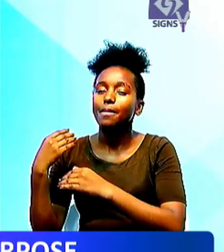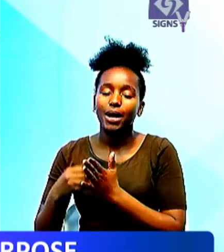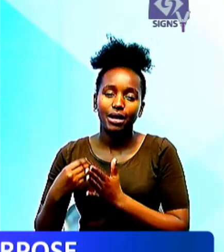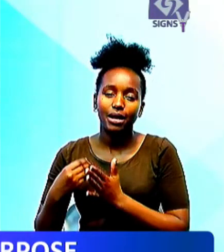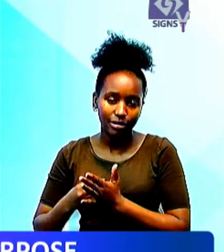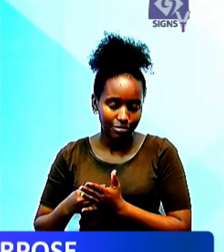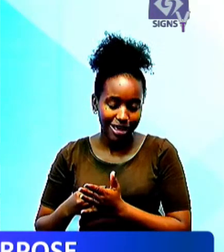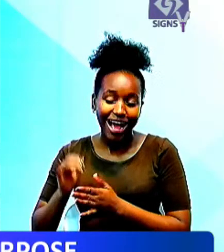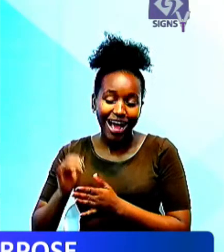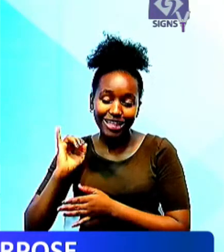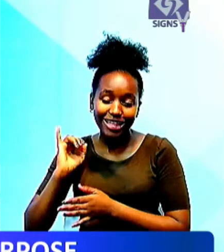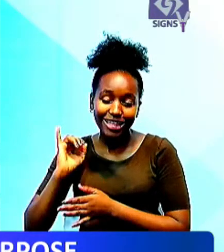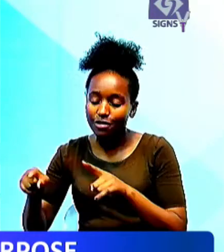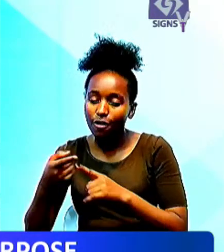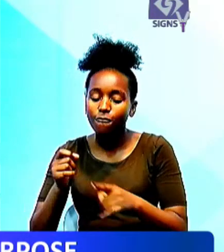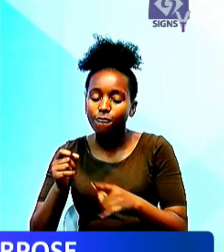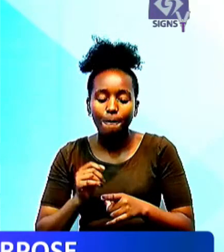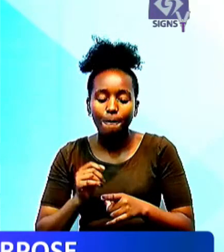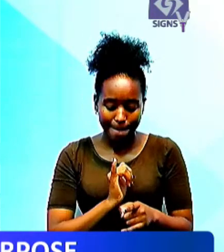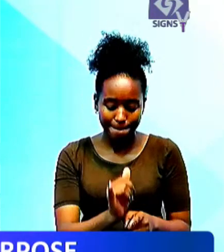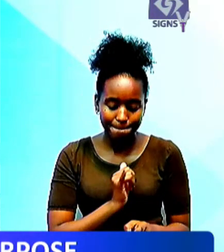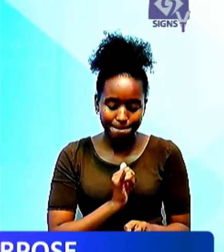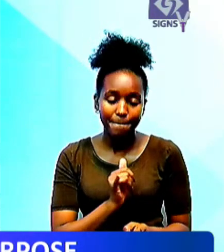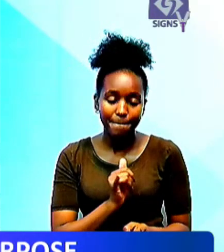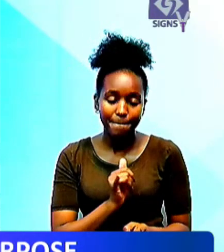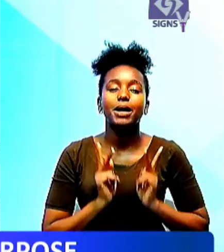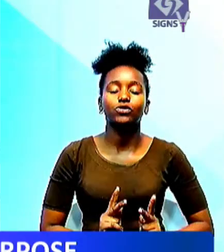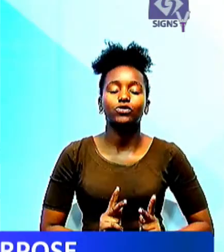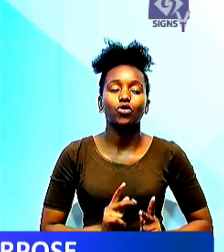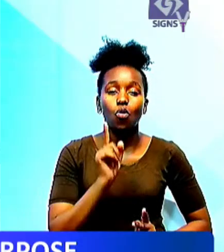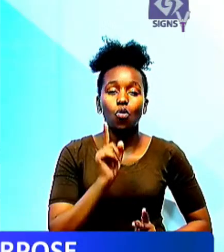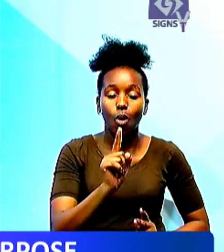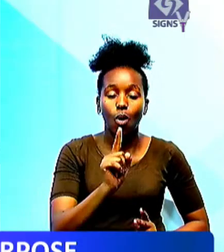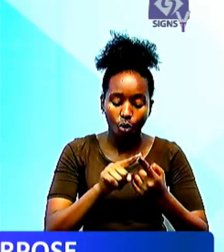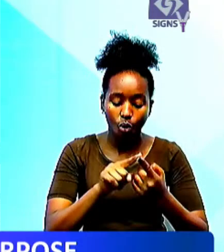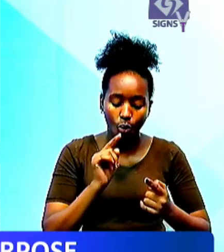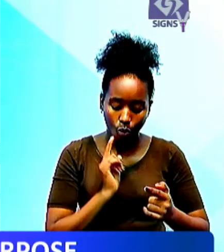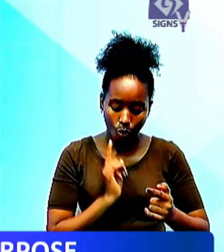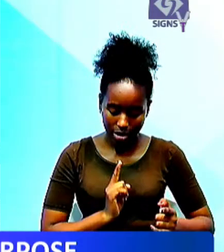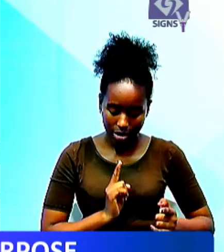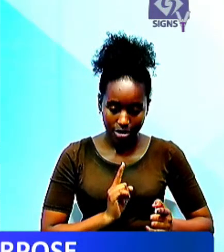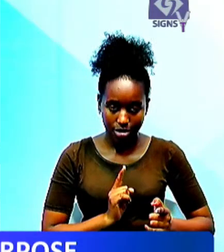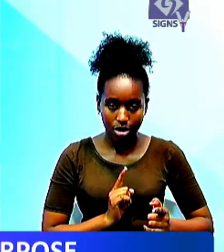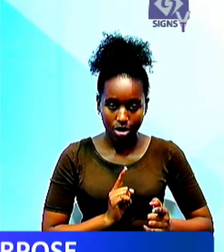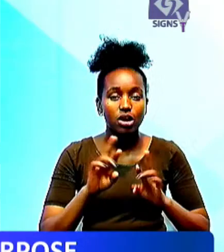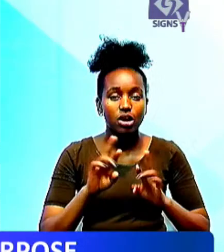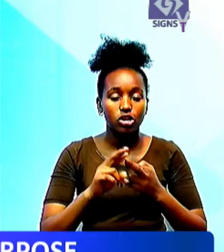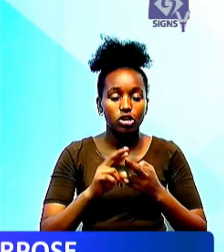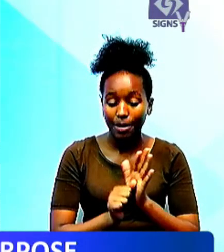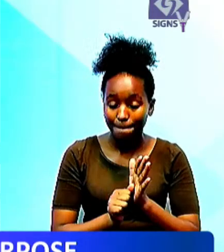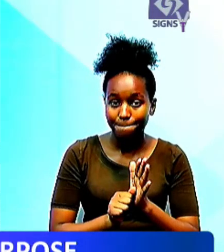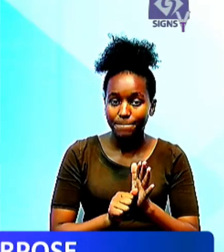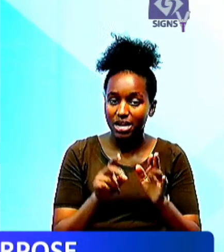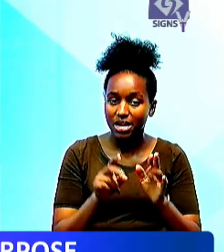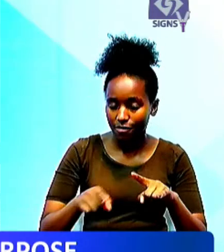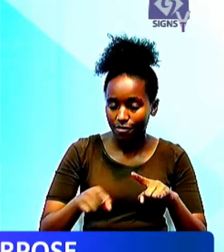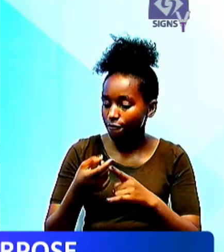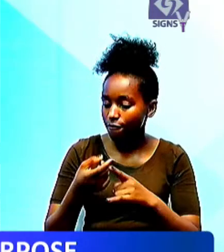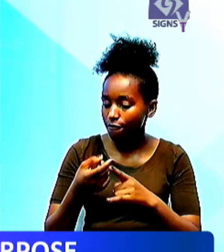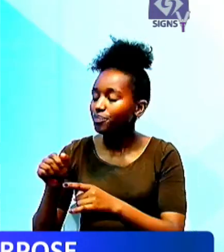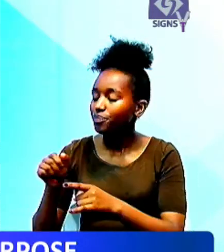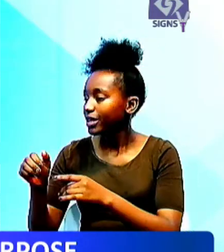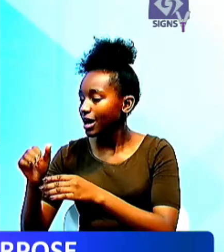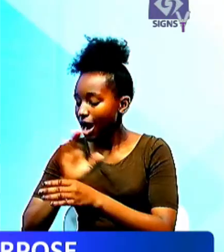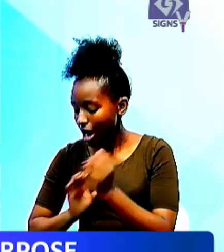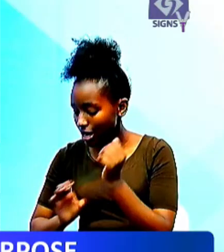Moses, niaje, tumie thao haraka. So that's why when we are investing, one of the fund we have at NAB is